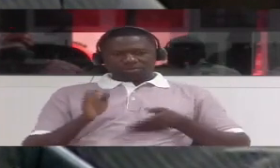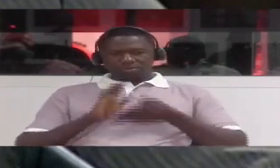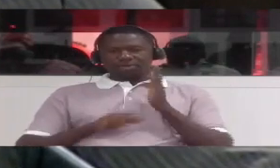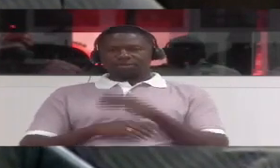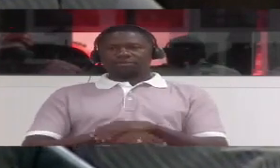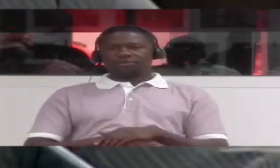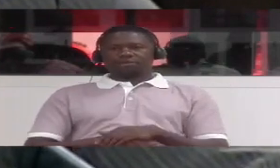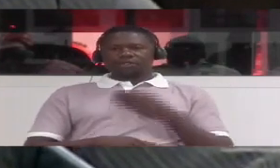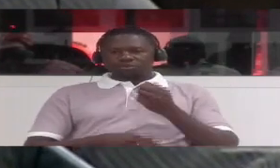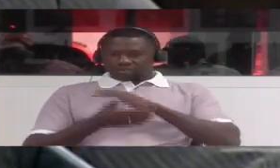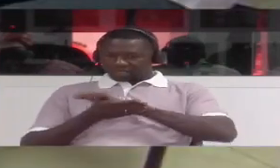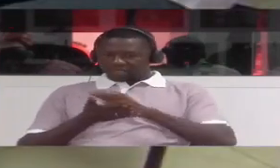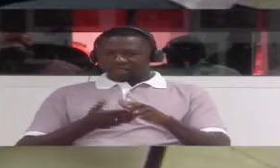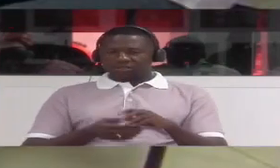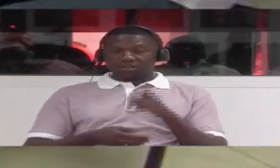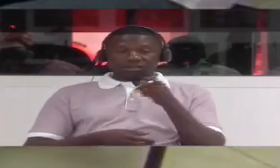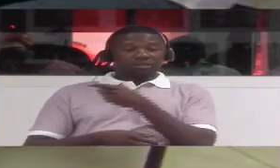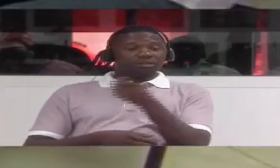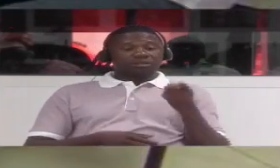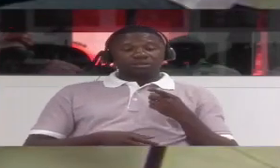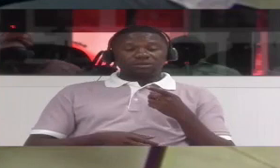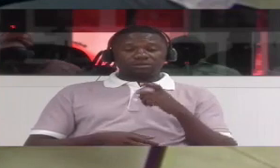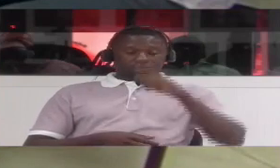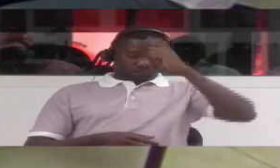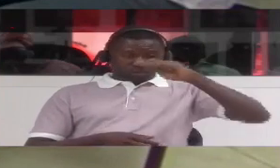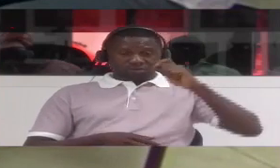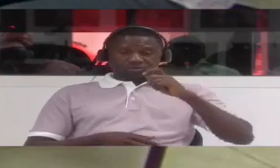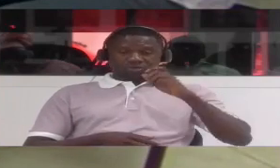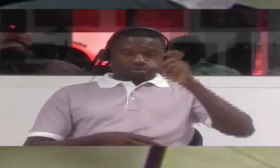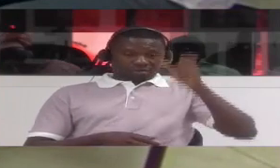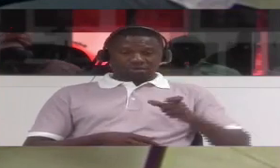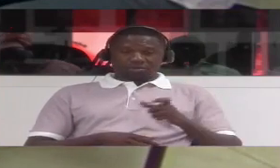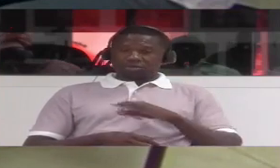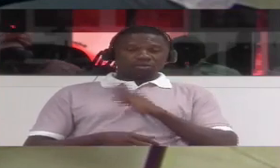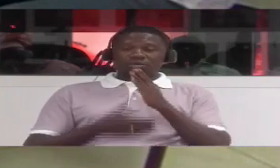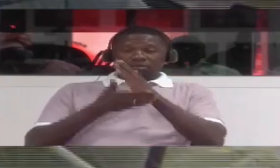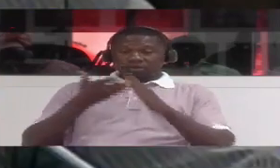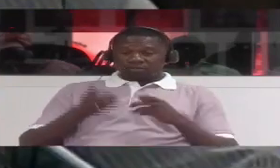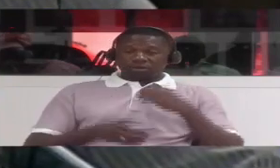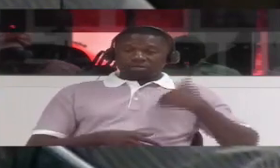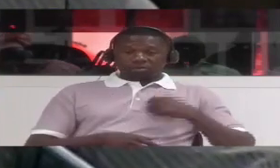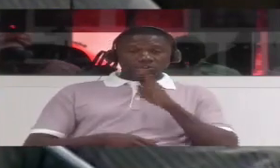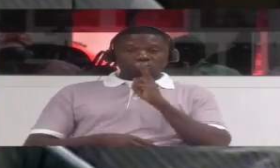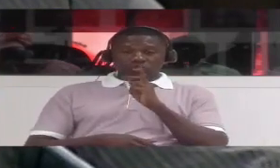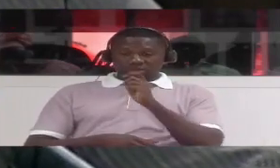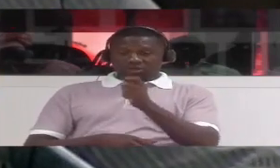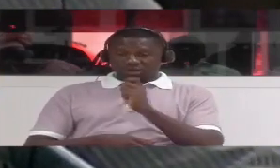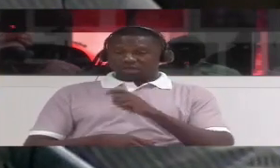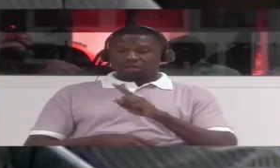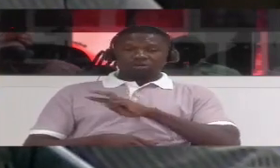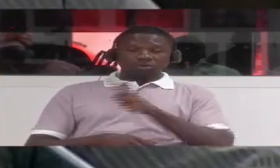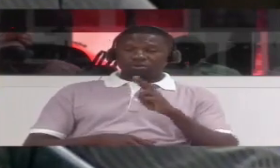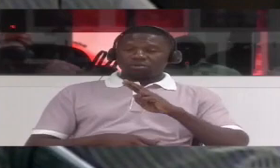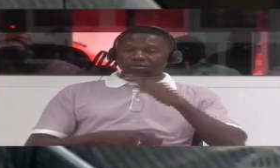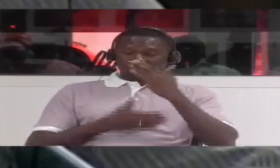to be clear, these police officers were not part of the, no, the police people who interviewed you? No, they were not part of the torture. And they appeared